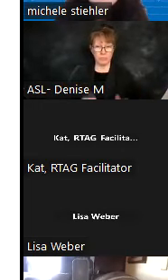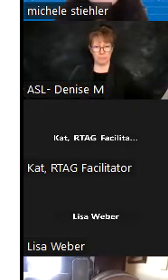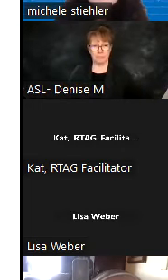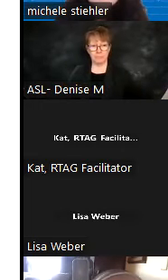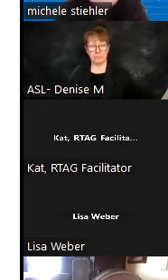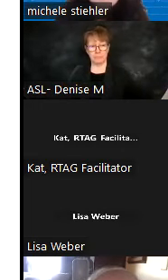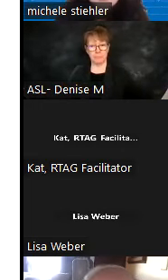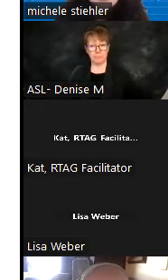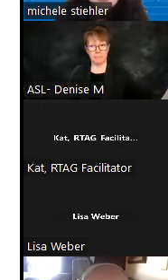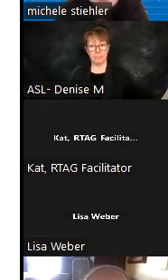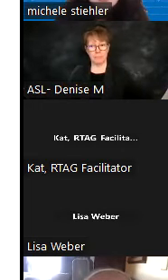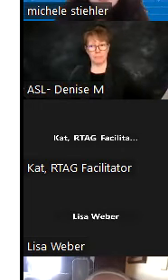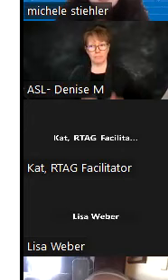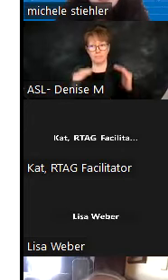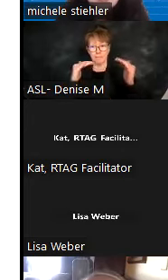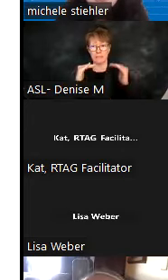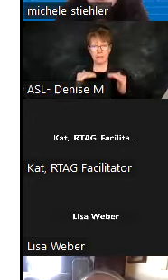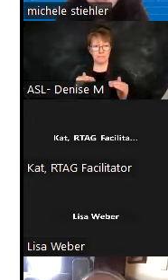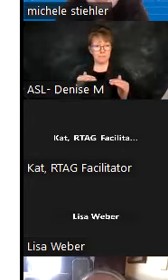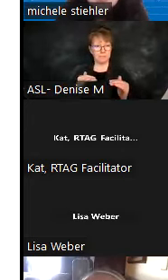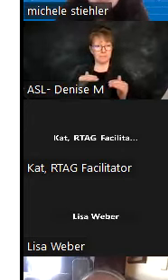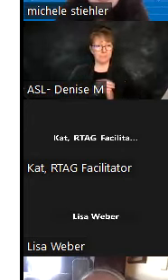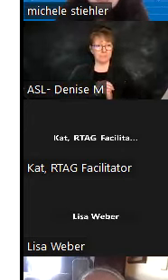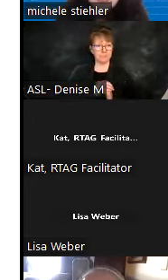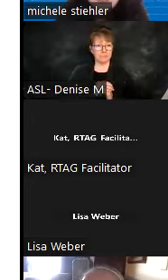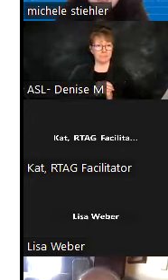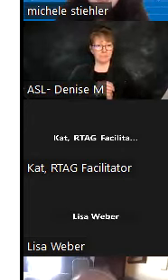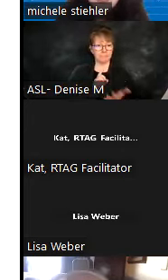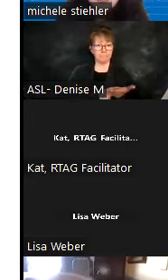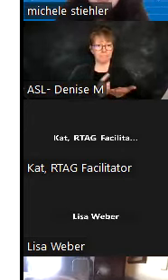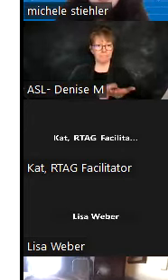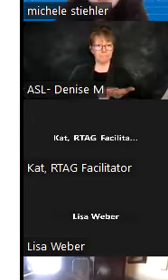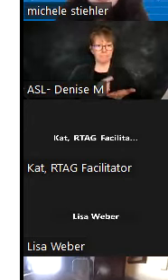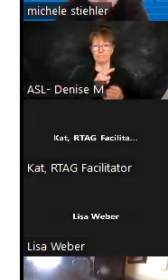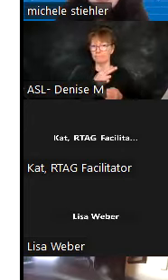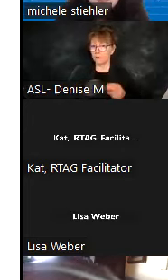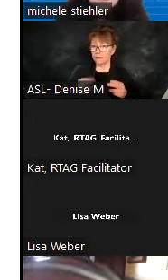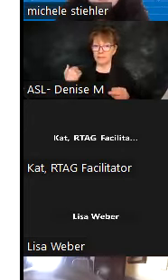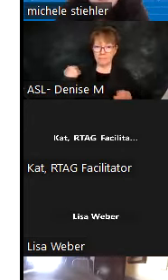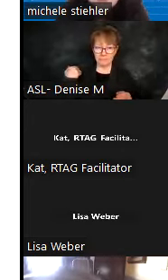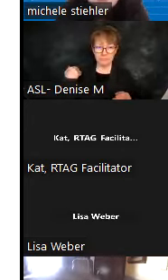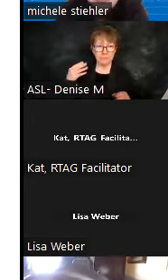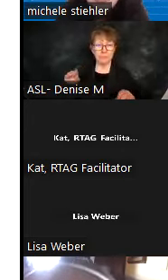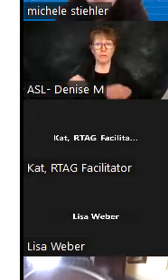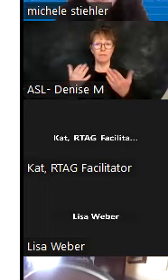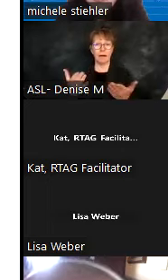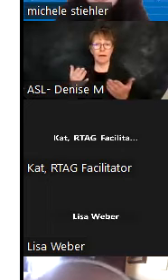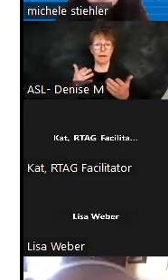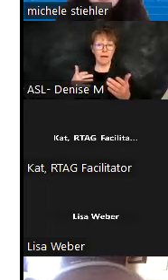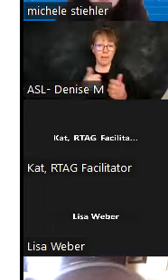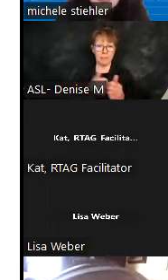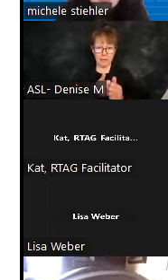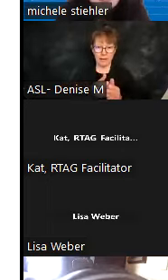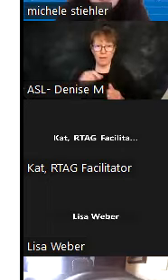Next slide, please. I spoke about this briefly earlier. I wanted to provide an update. RIDE service